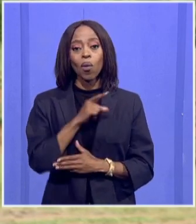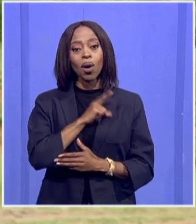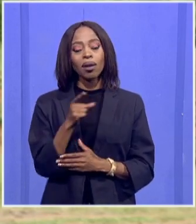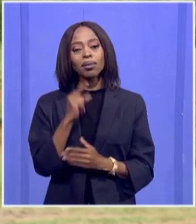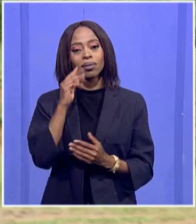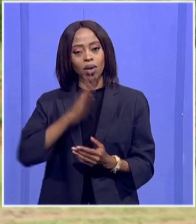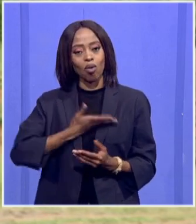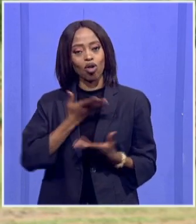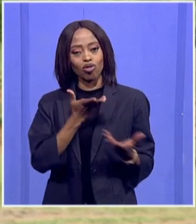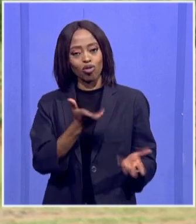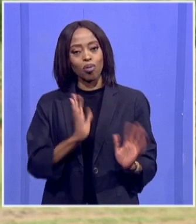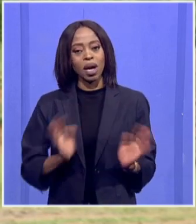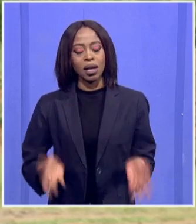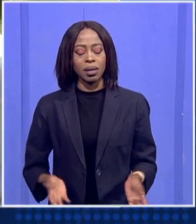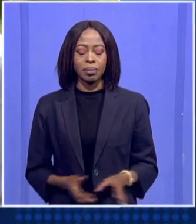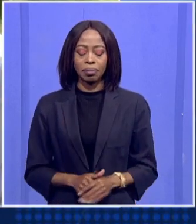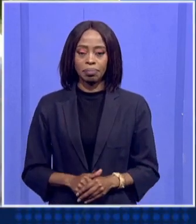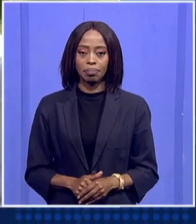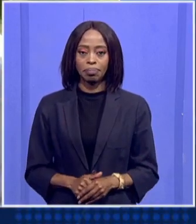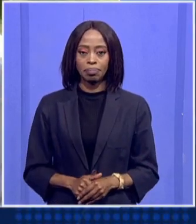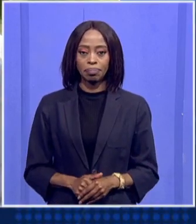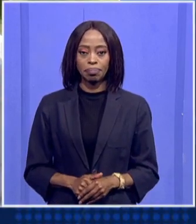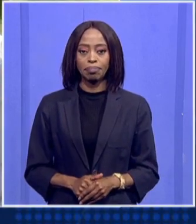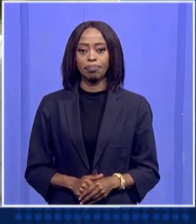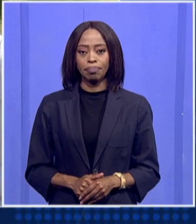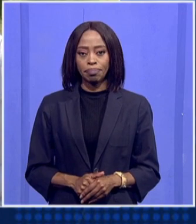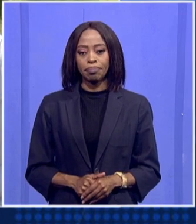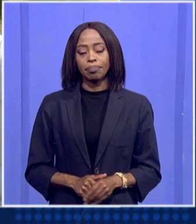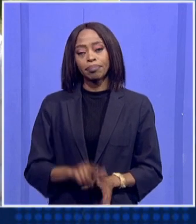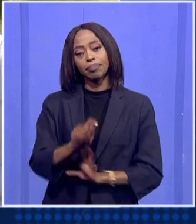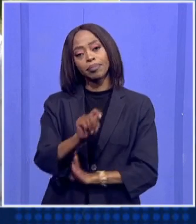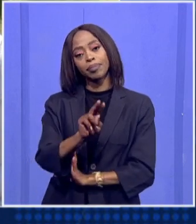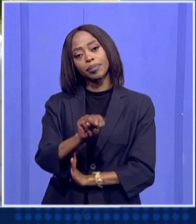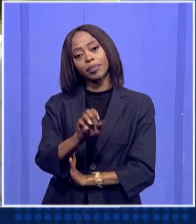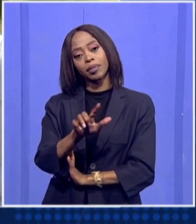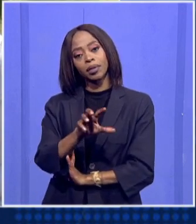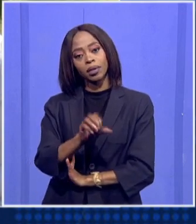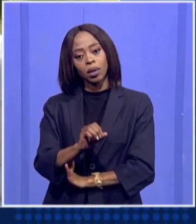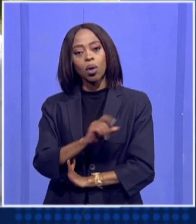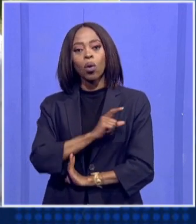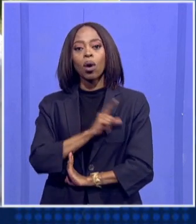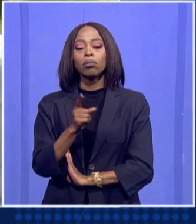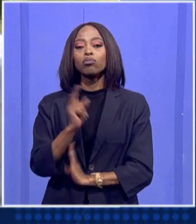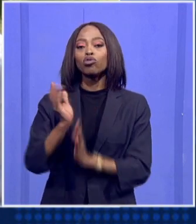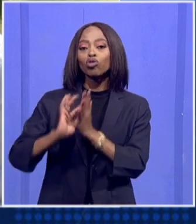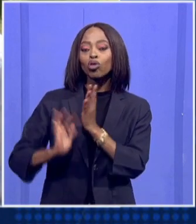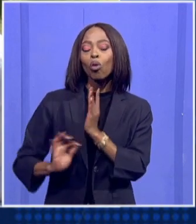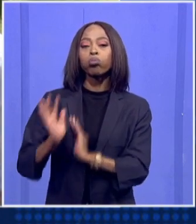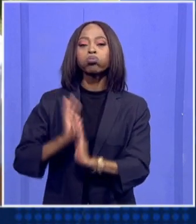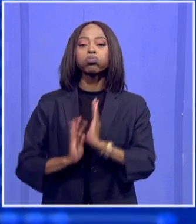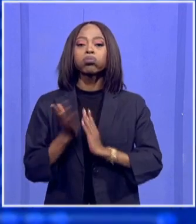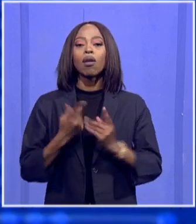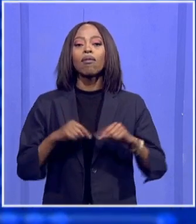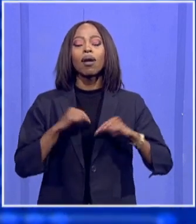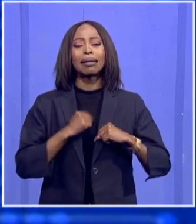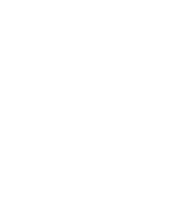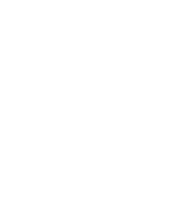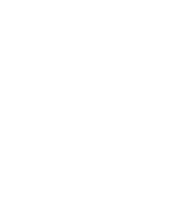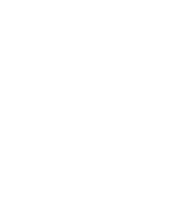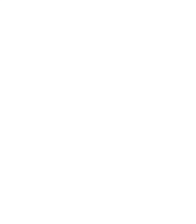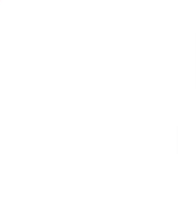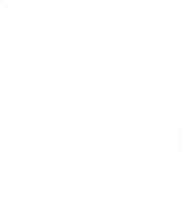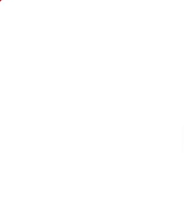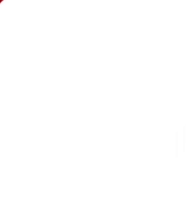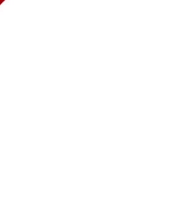for, closure. Right, that's Tumelo Machocho on the trail of that story for us. Right, thanks very much indeed.